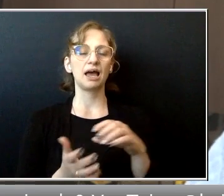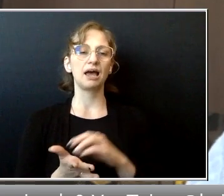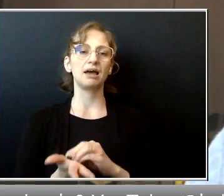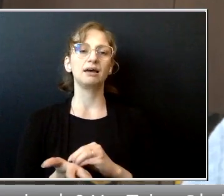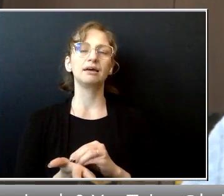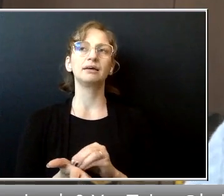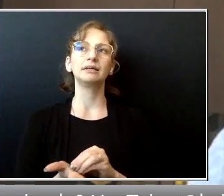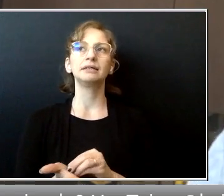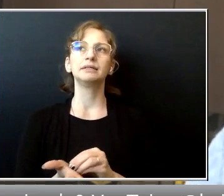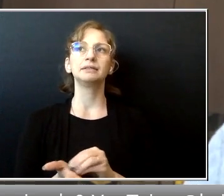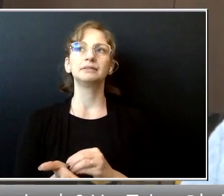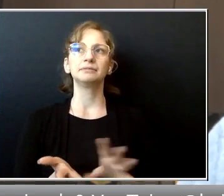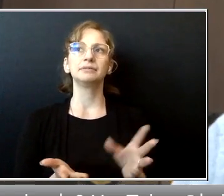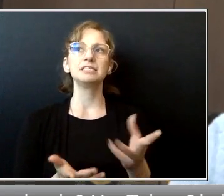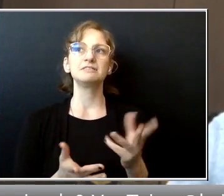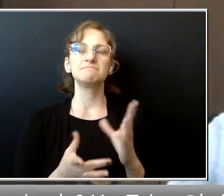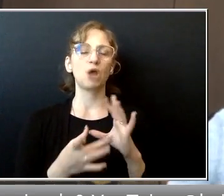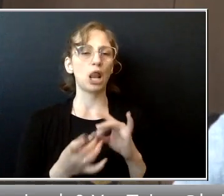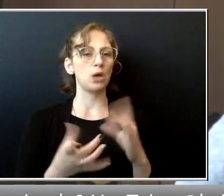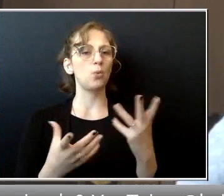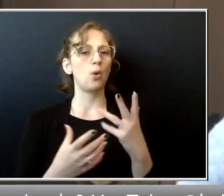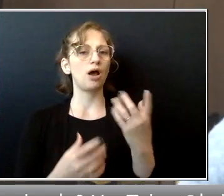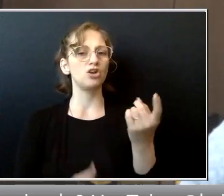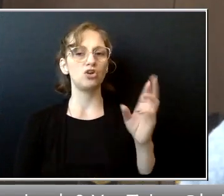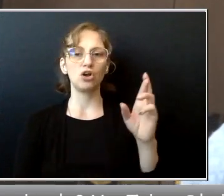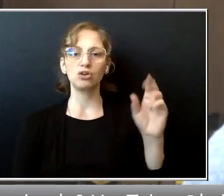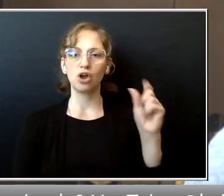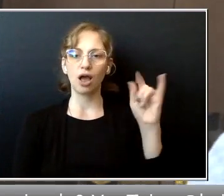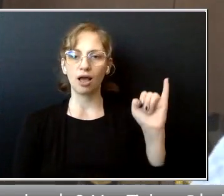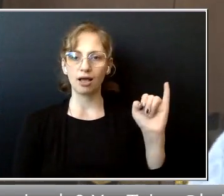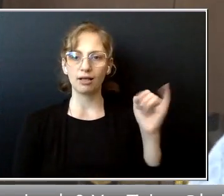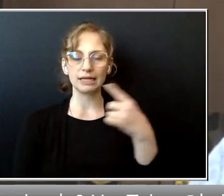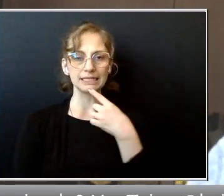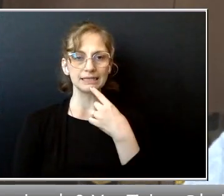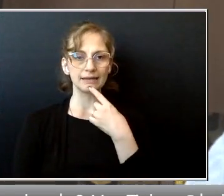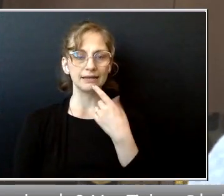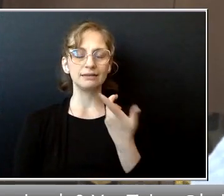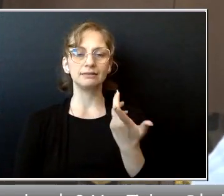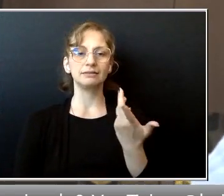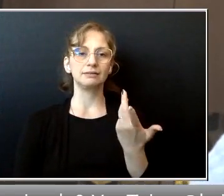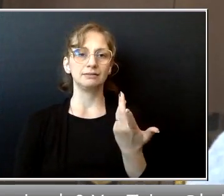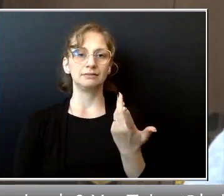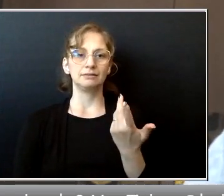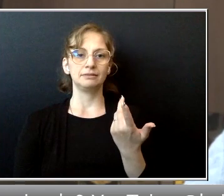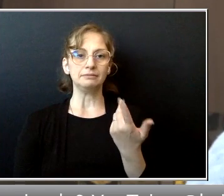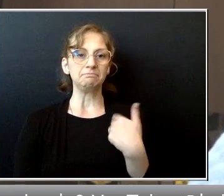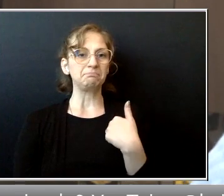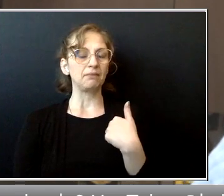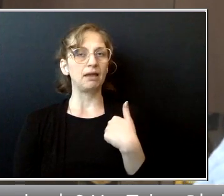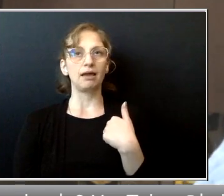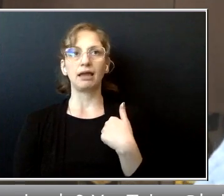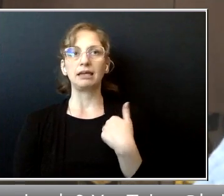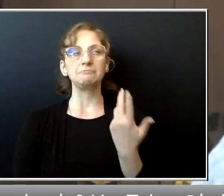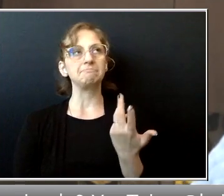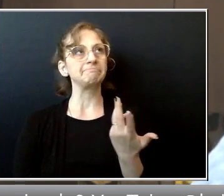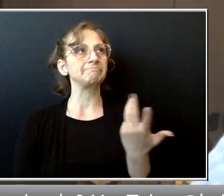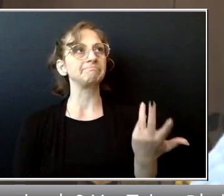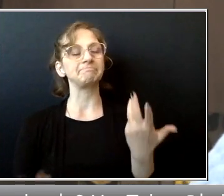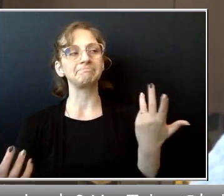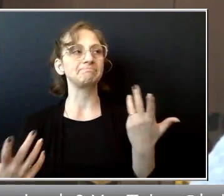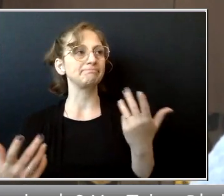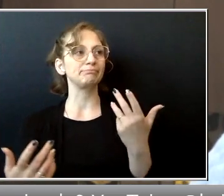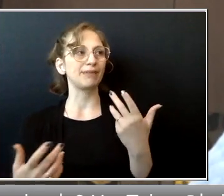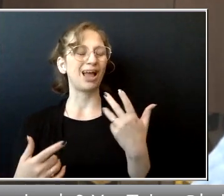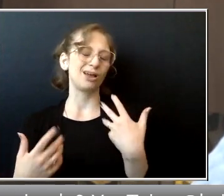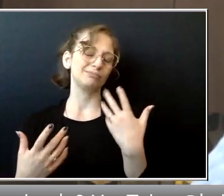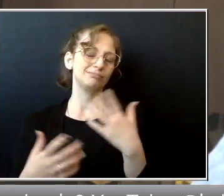Dr. Ali said about my predisposition or lack thereof to getting a blood clot, and they wanted to try to treat it initially